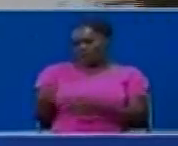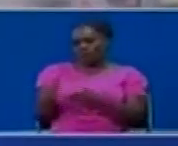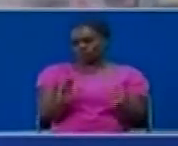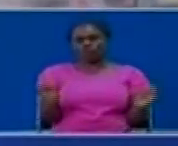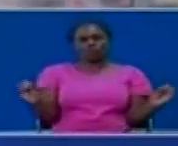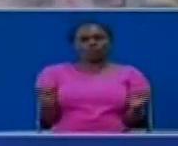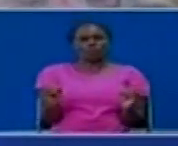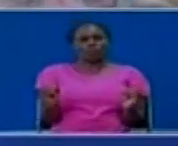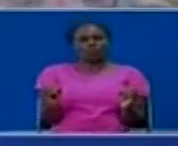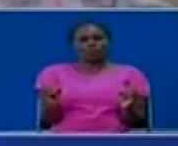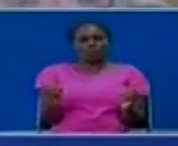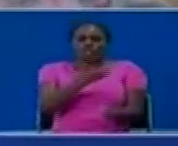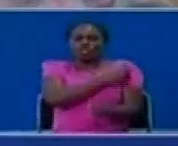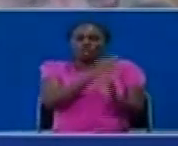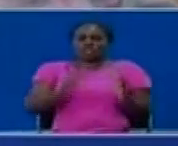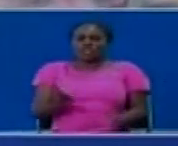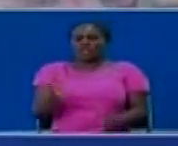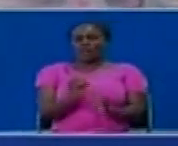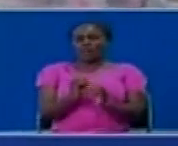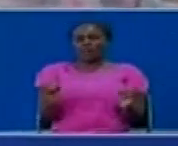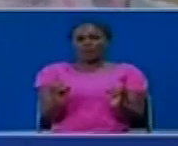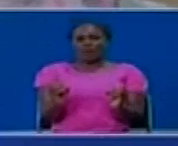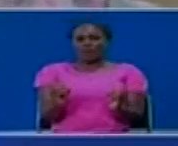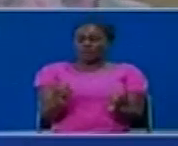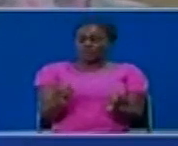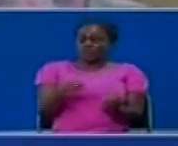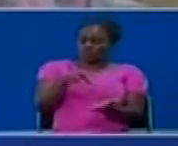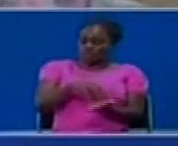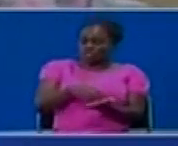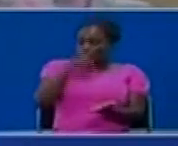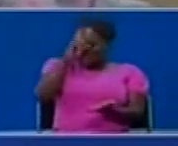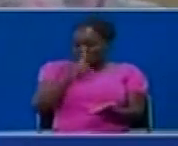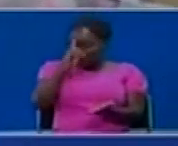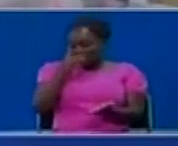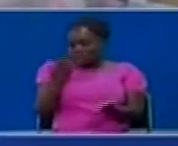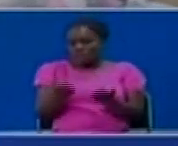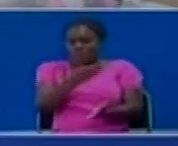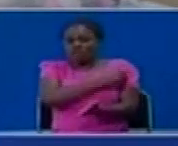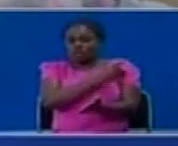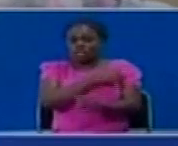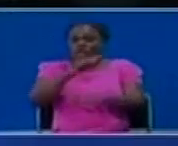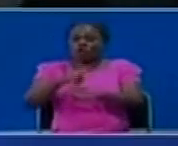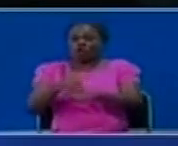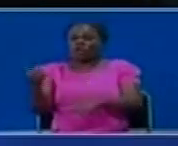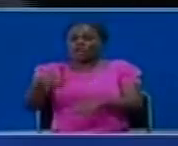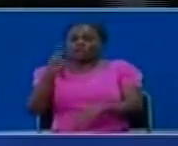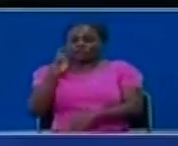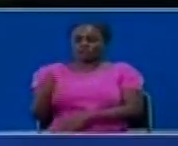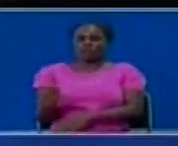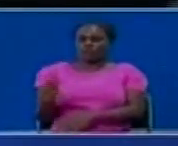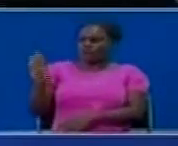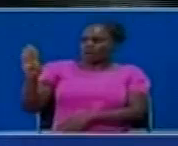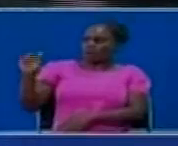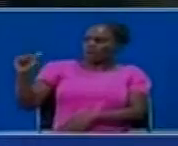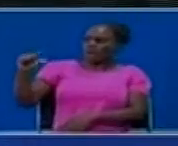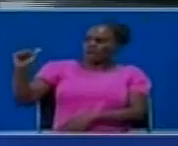Madaktari. Hawako. Lakini sasa kesi yako ikiwa serious daktari anaitwa anakuja anakuona anaenda. In Bagathi